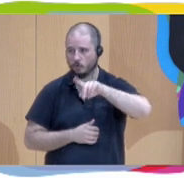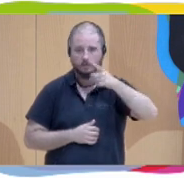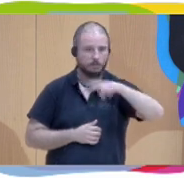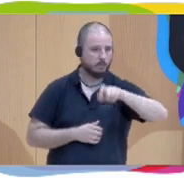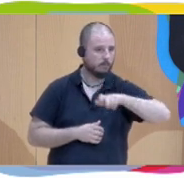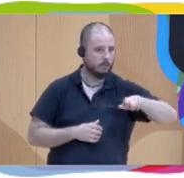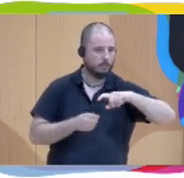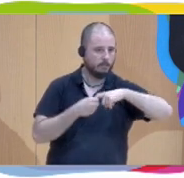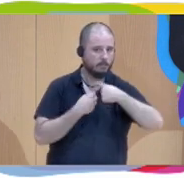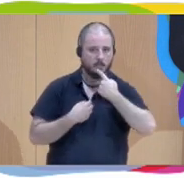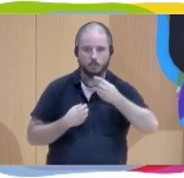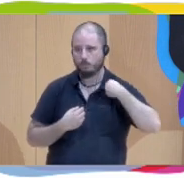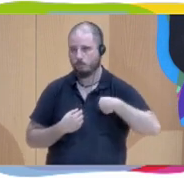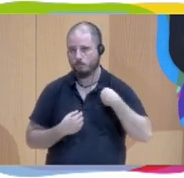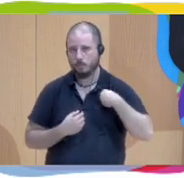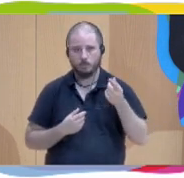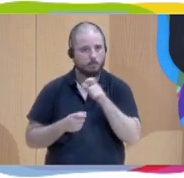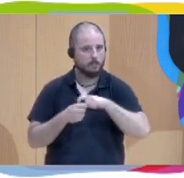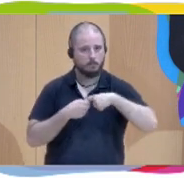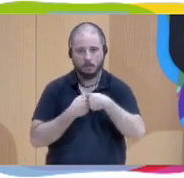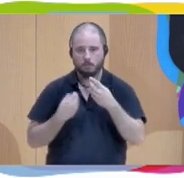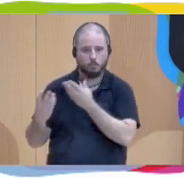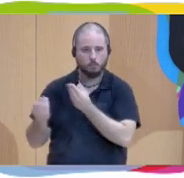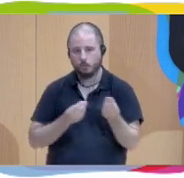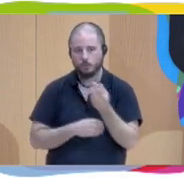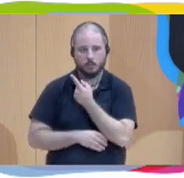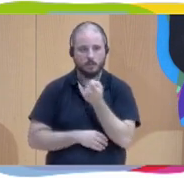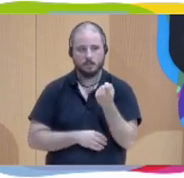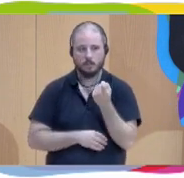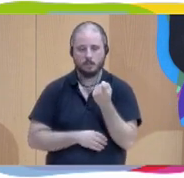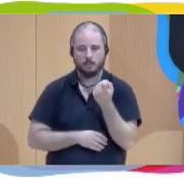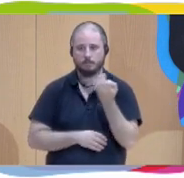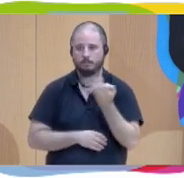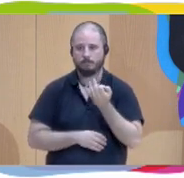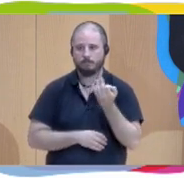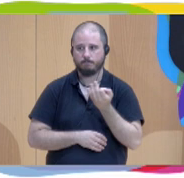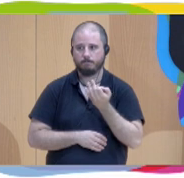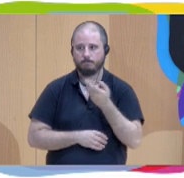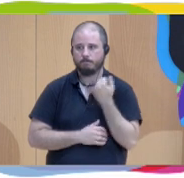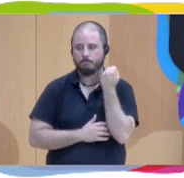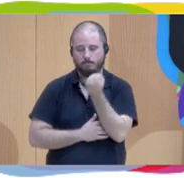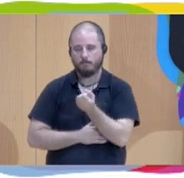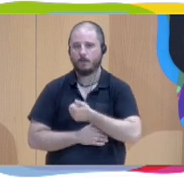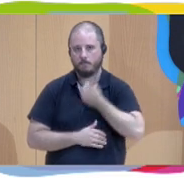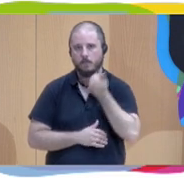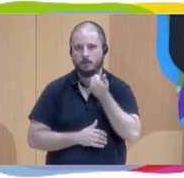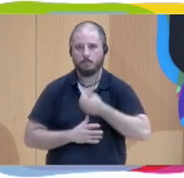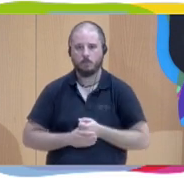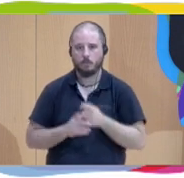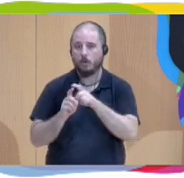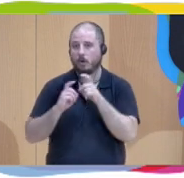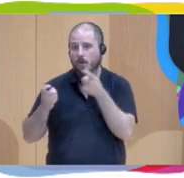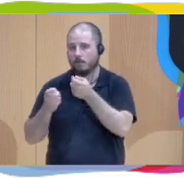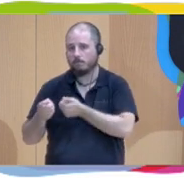said that they need some support, such as supervised follow-up meetings with the trainees, opportunities to share